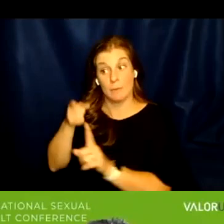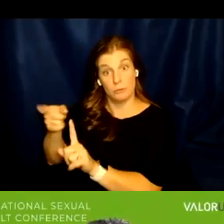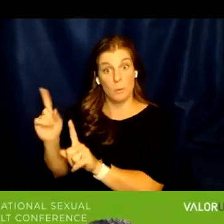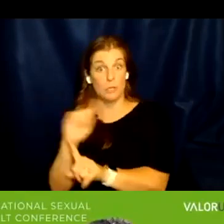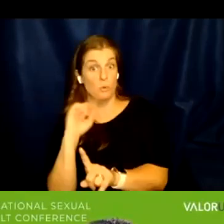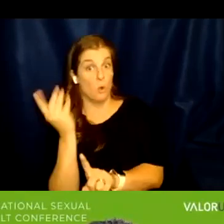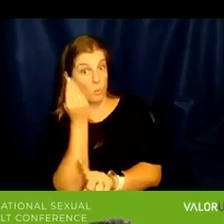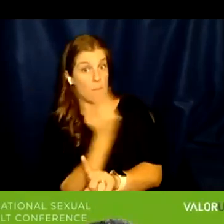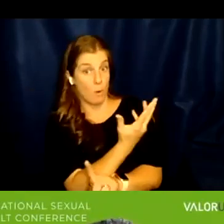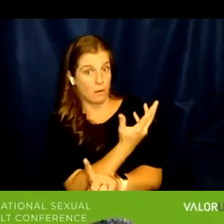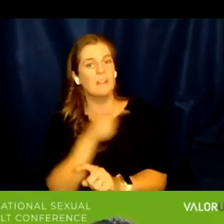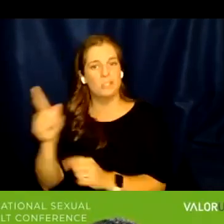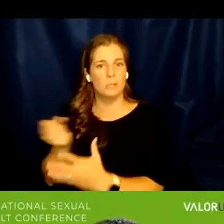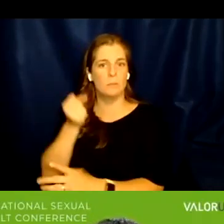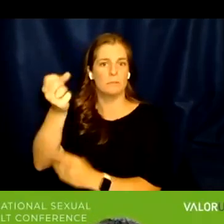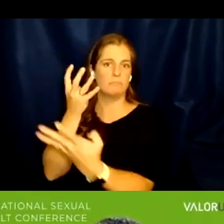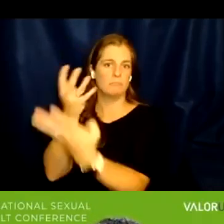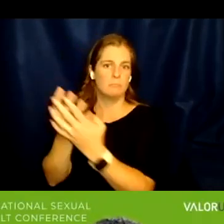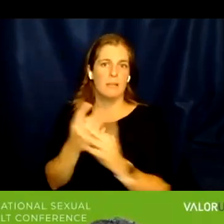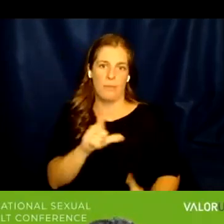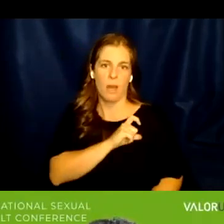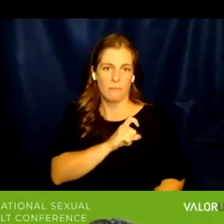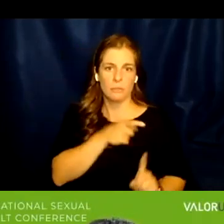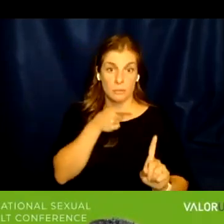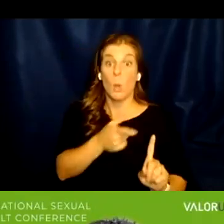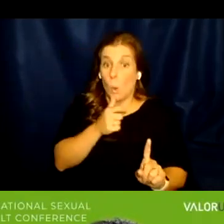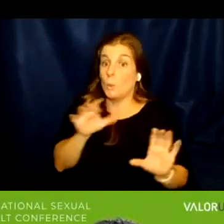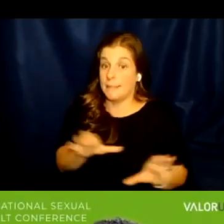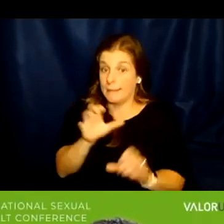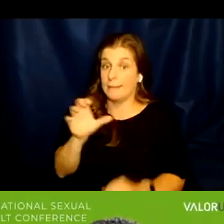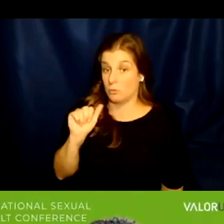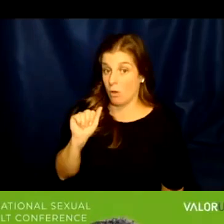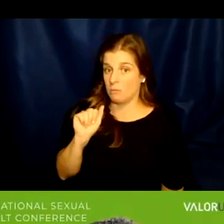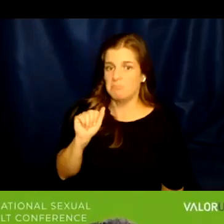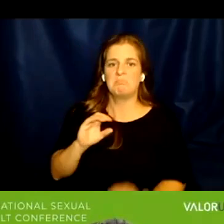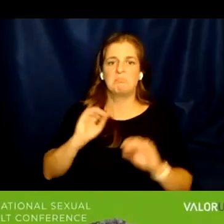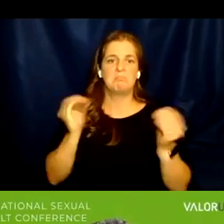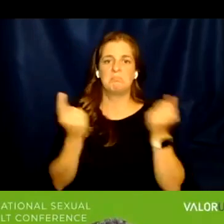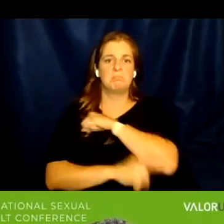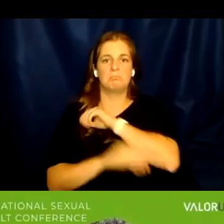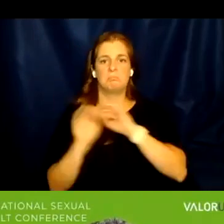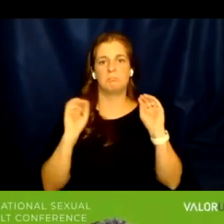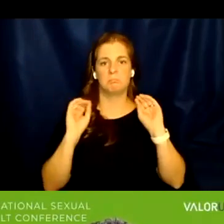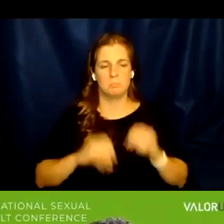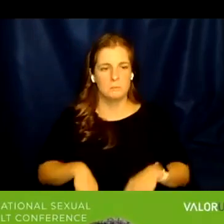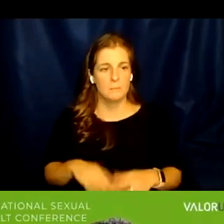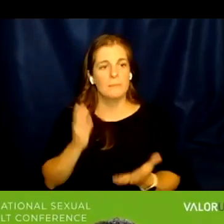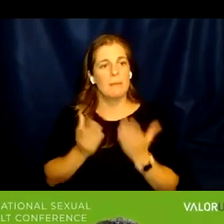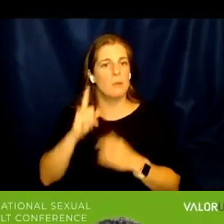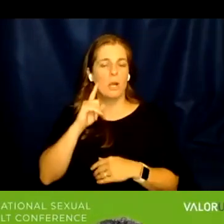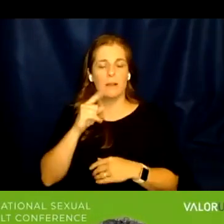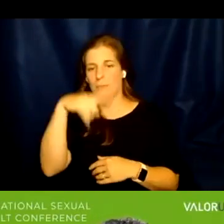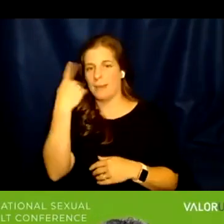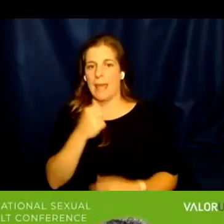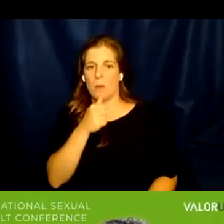she was criminalized, and the officer who sexually assaulted her suffered no consequences. You may have heard of Black women sexually